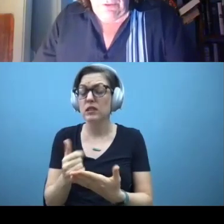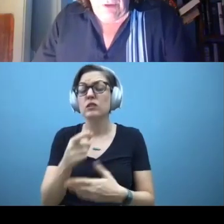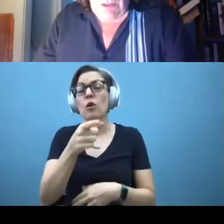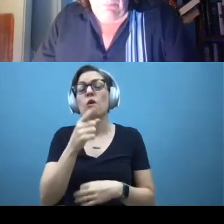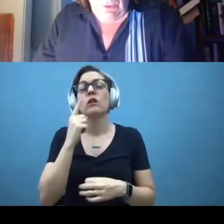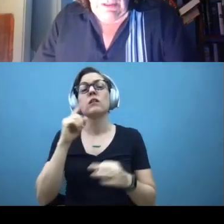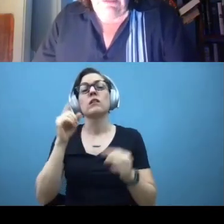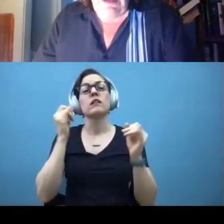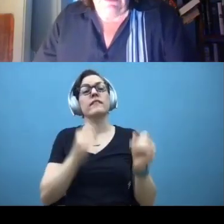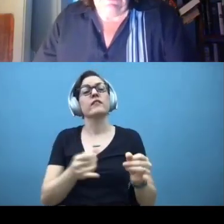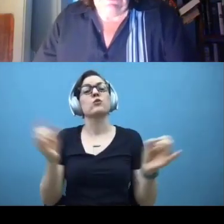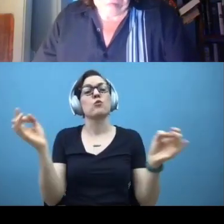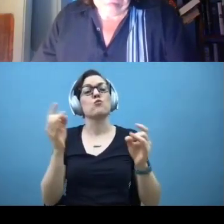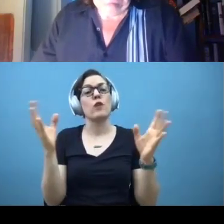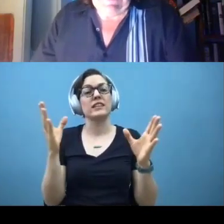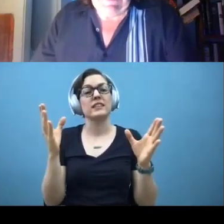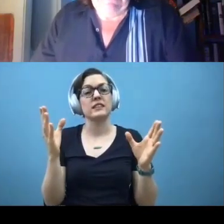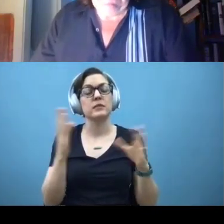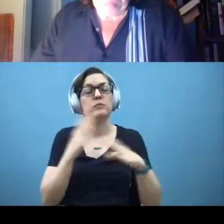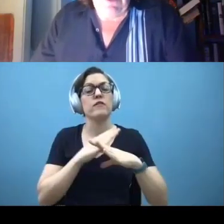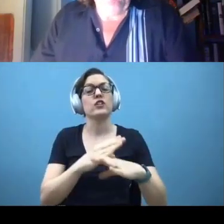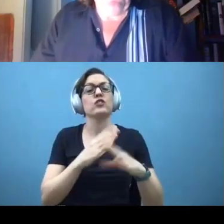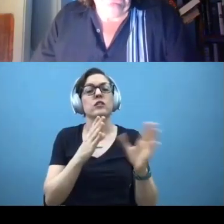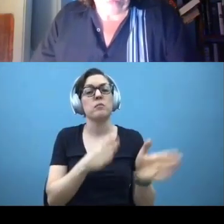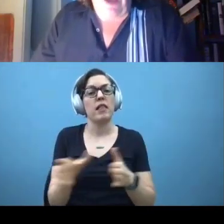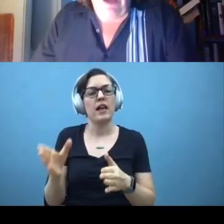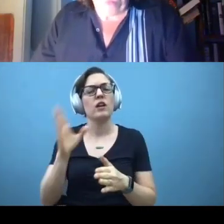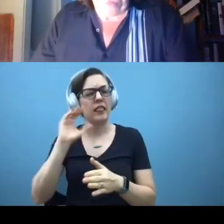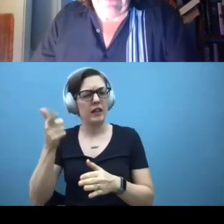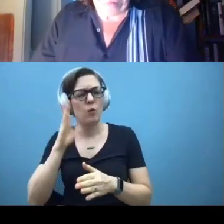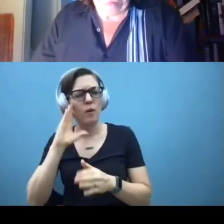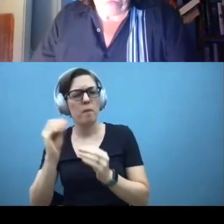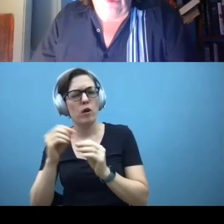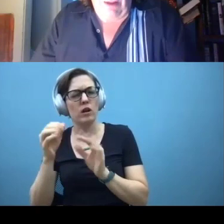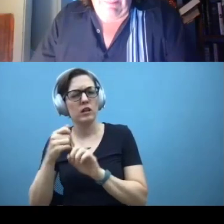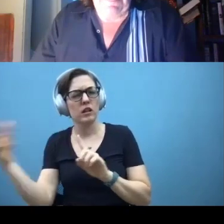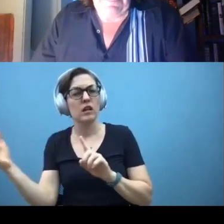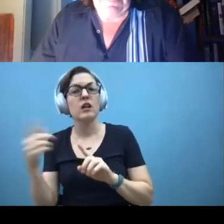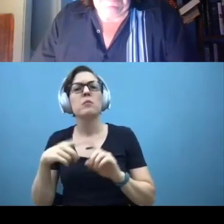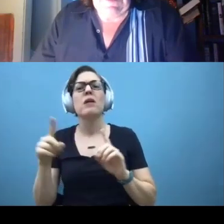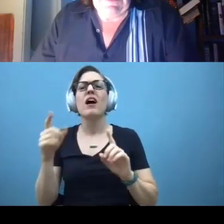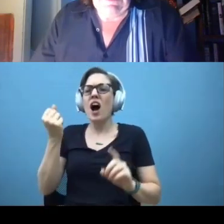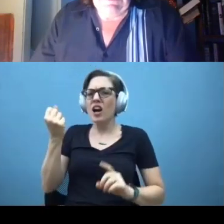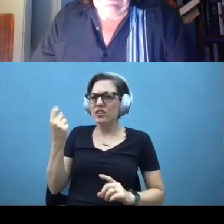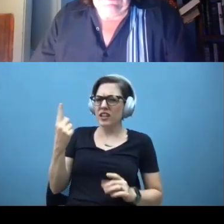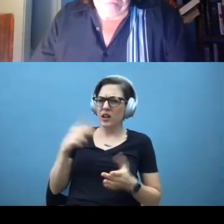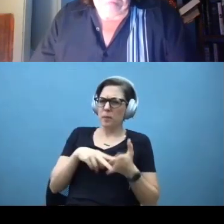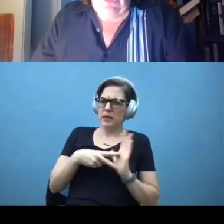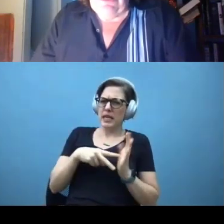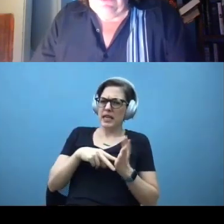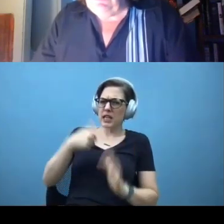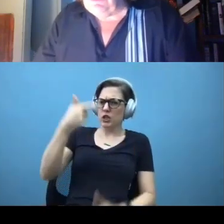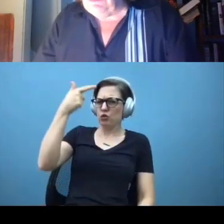which we're going to talk in more detail, but also just understanding trauma.